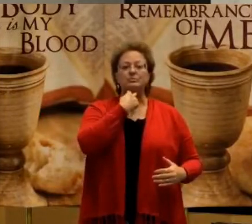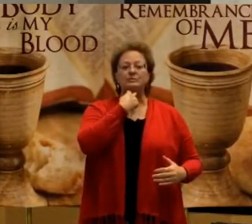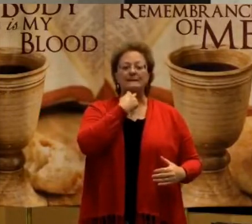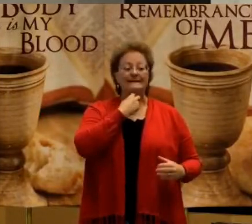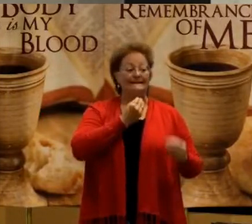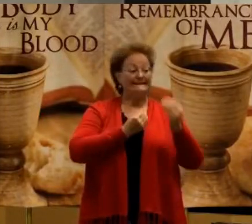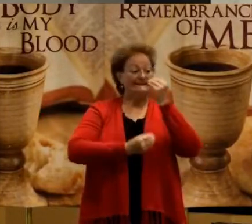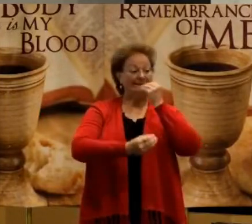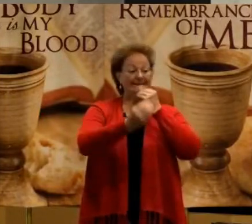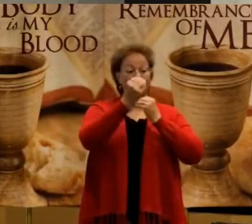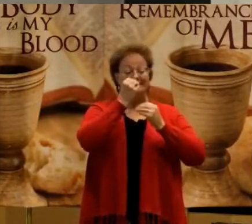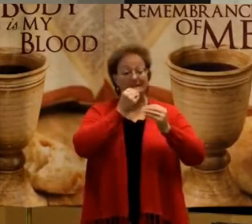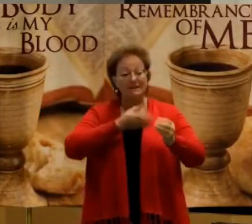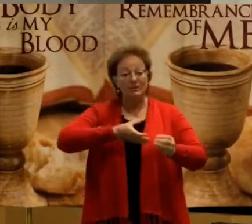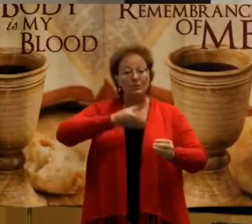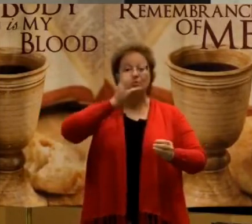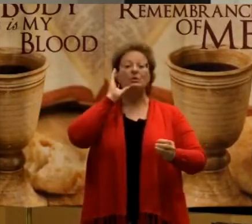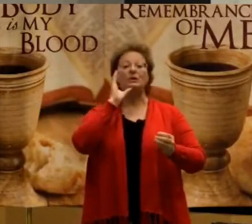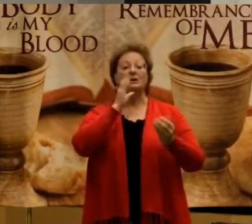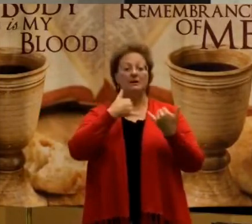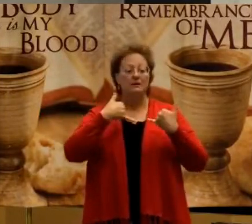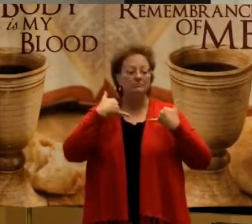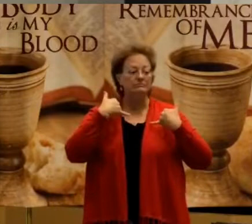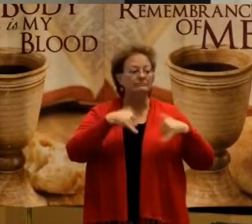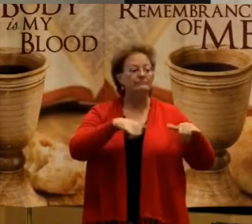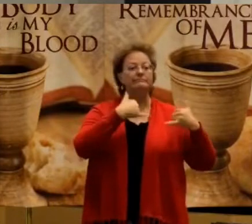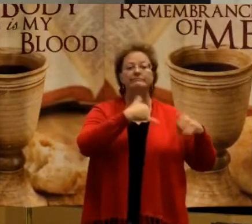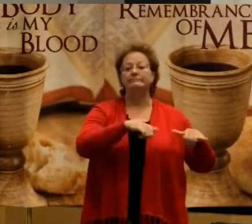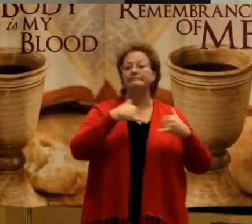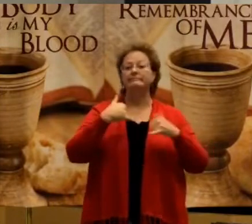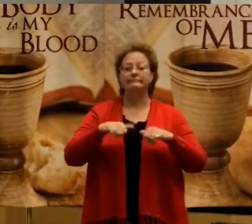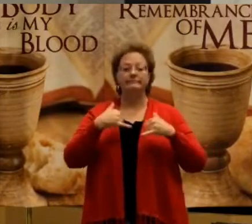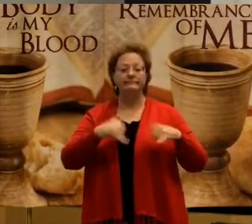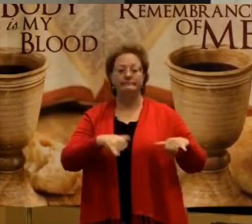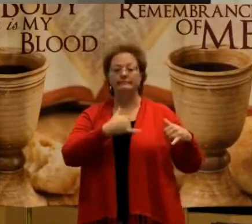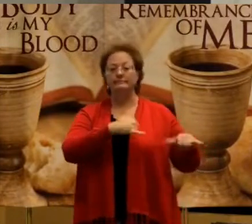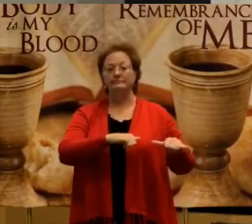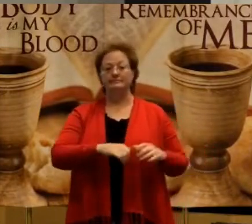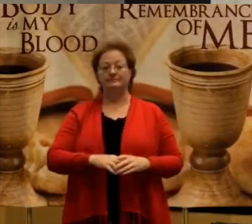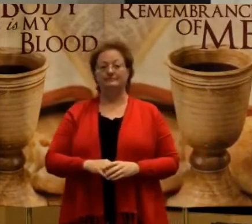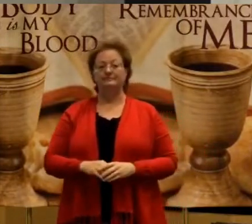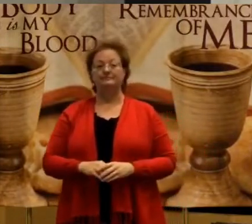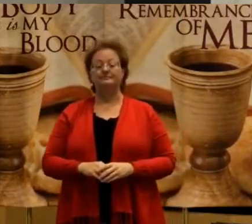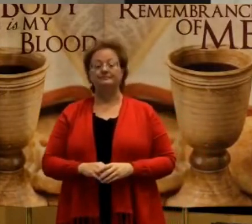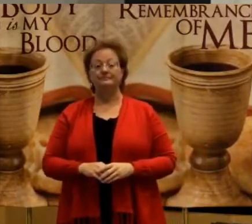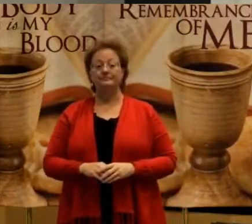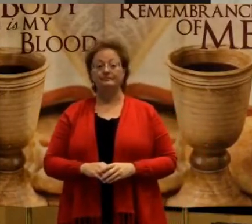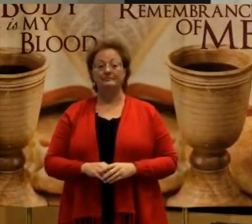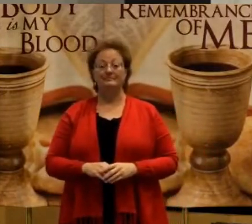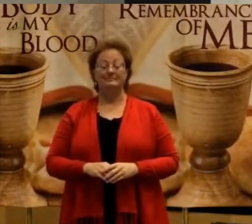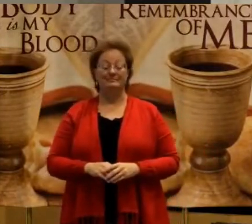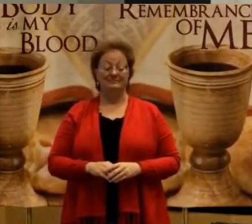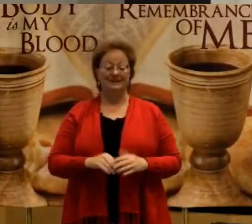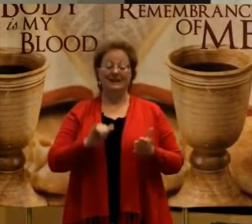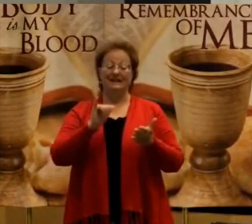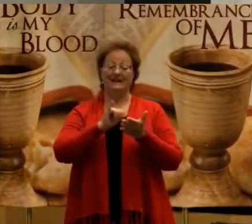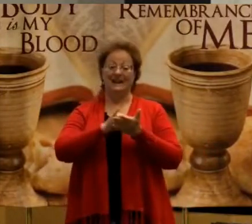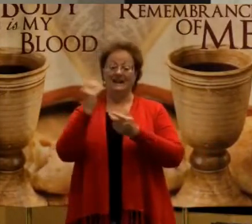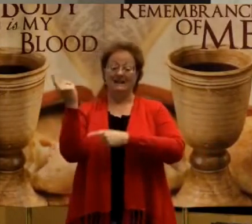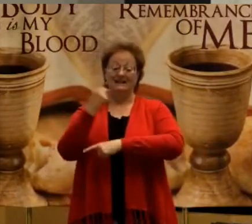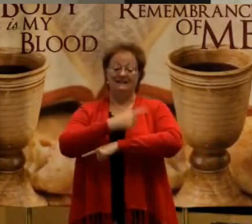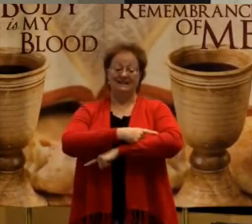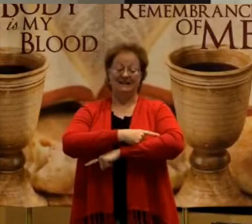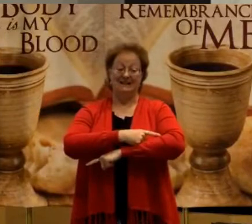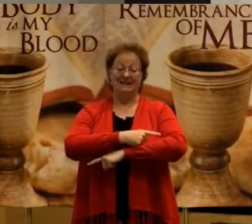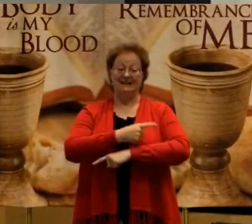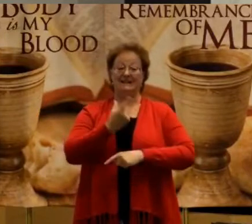eat and drink, and they got up to indulge in revelry. In other words, what they did is what you do